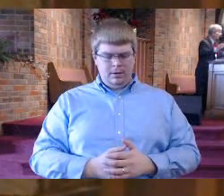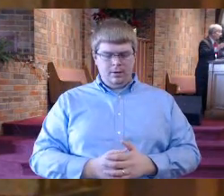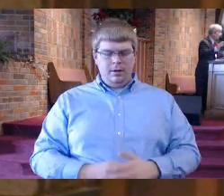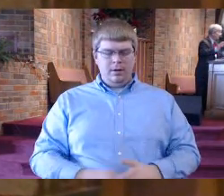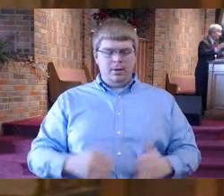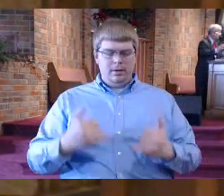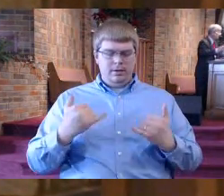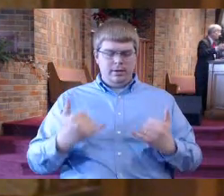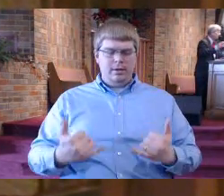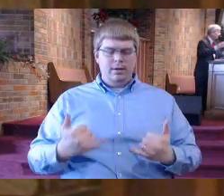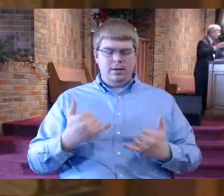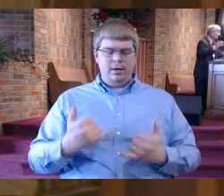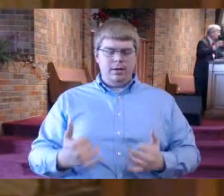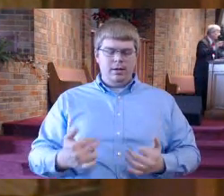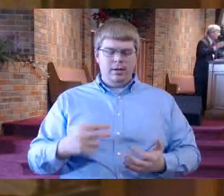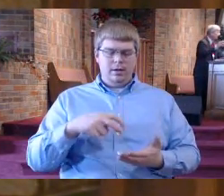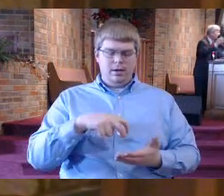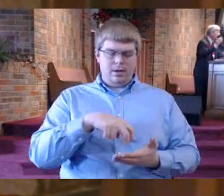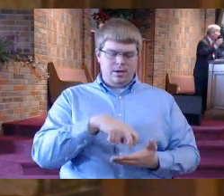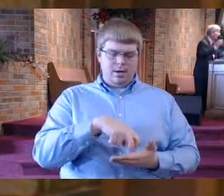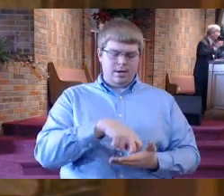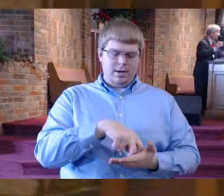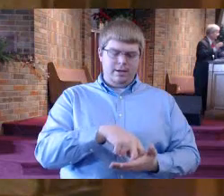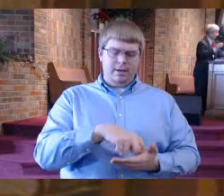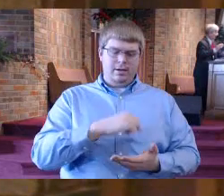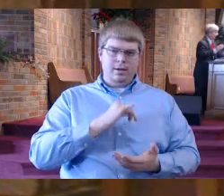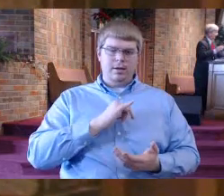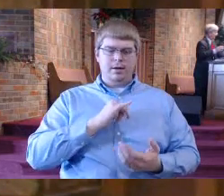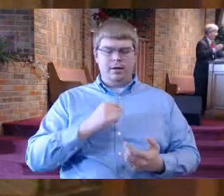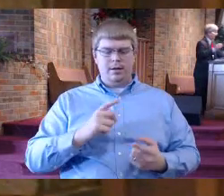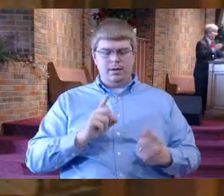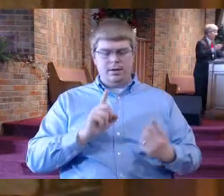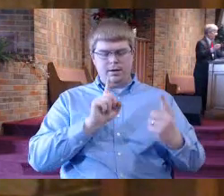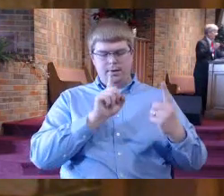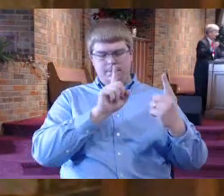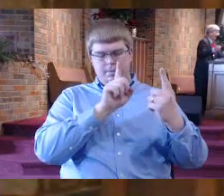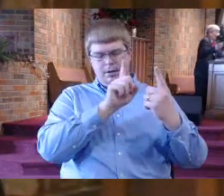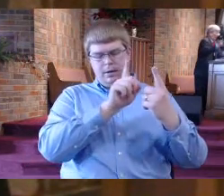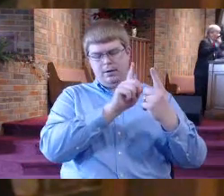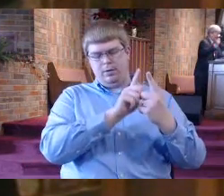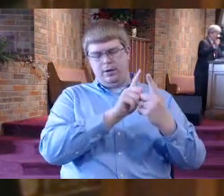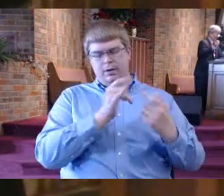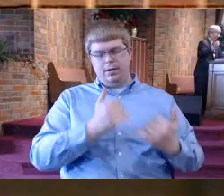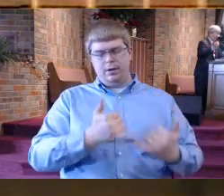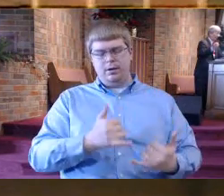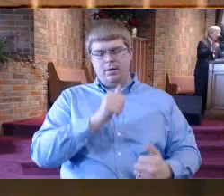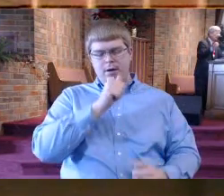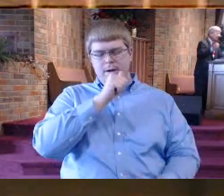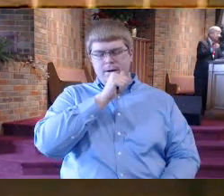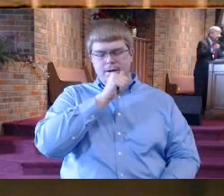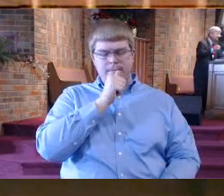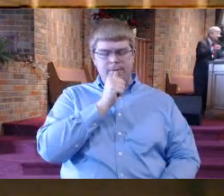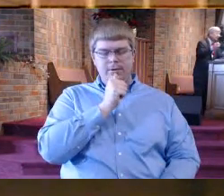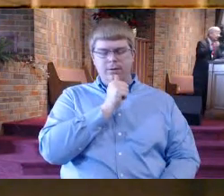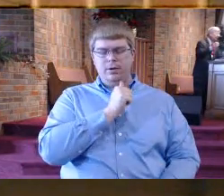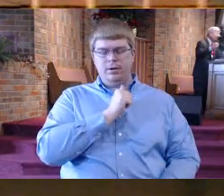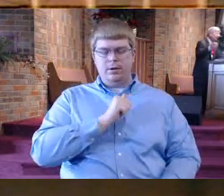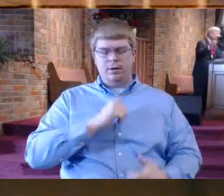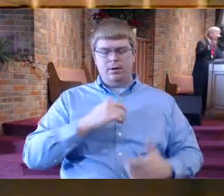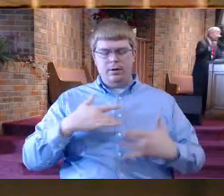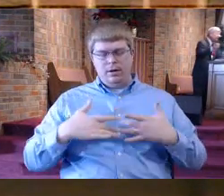On bended knee I come, with a